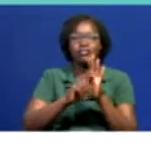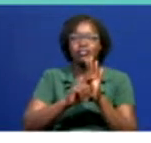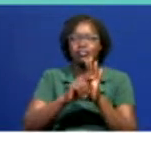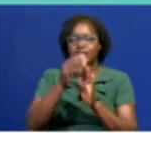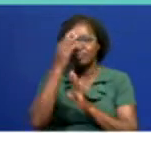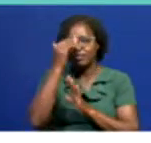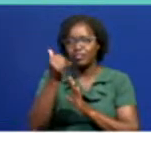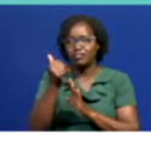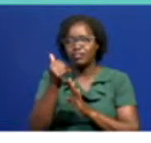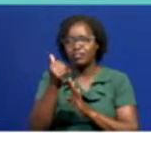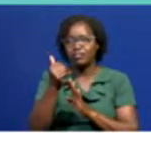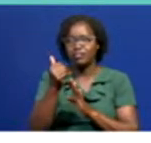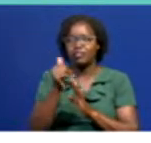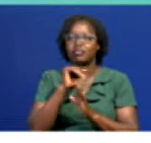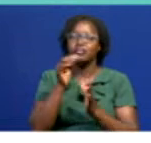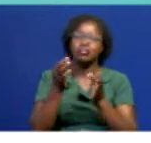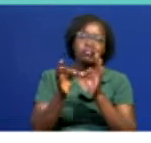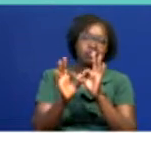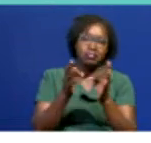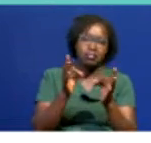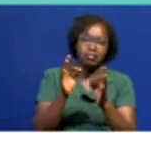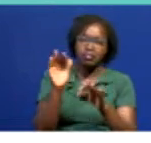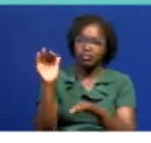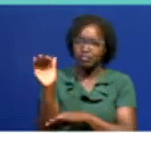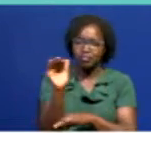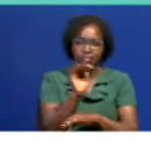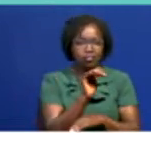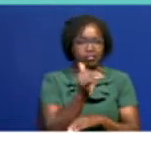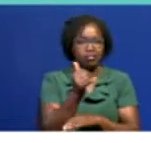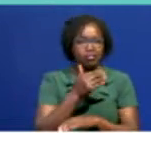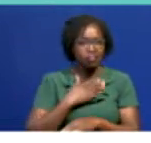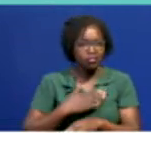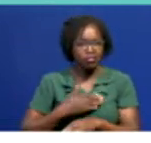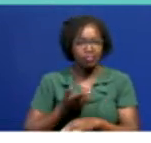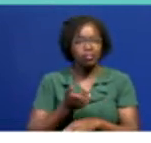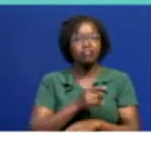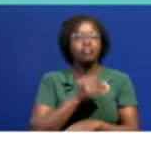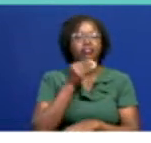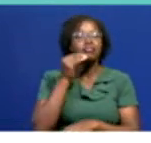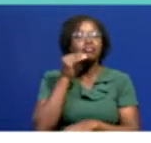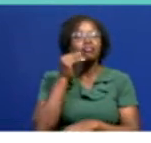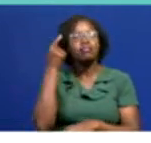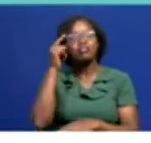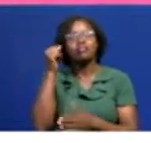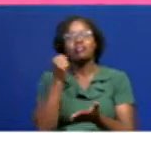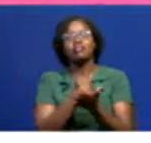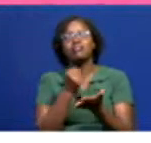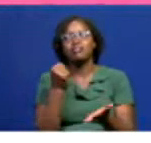because it is unfair to ask anybody coming home for visa.